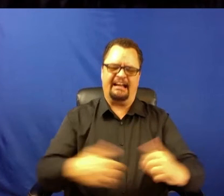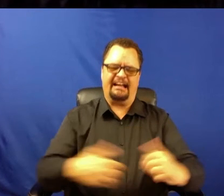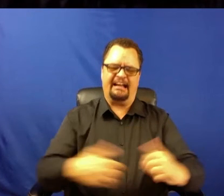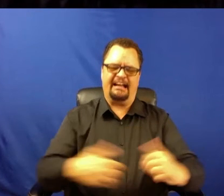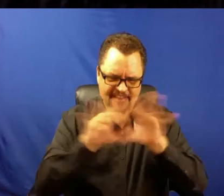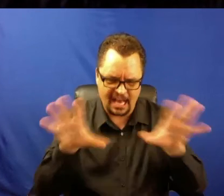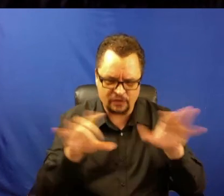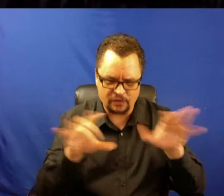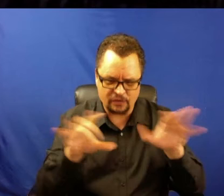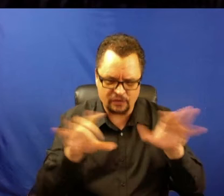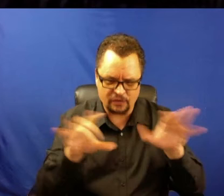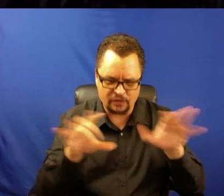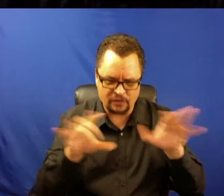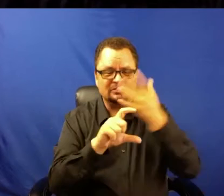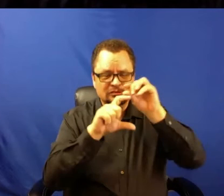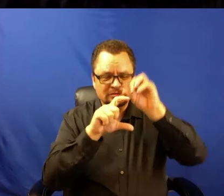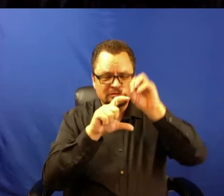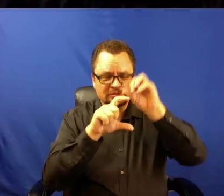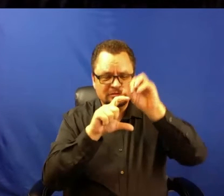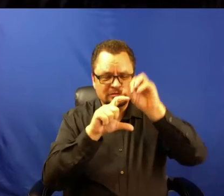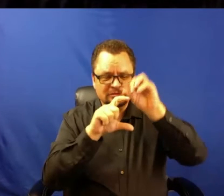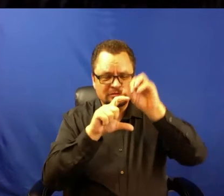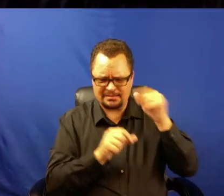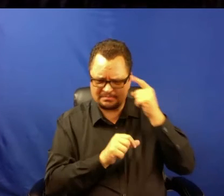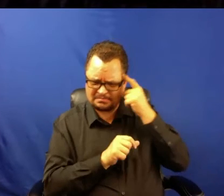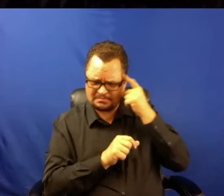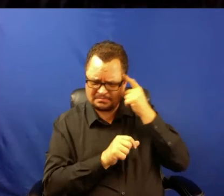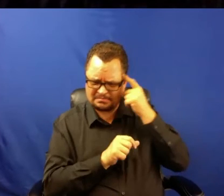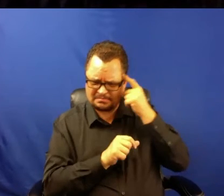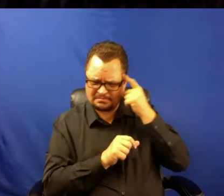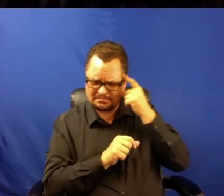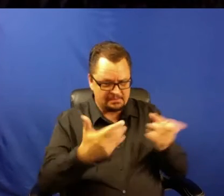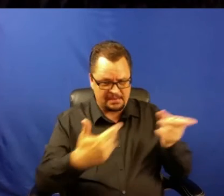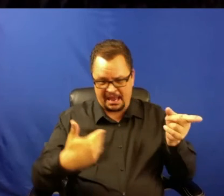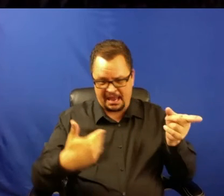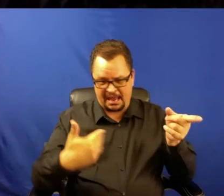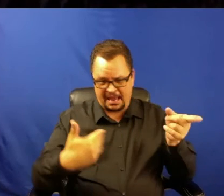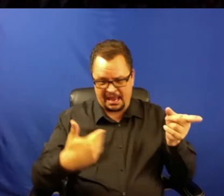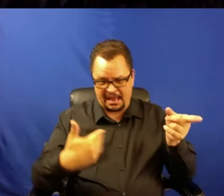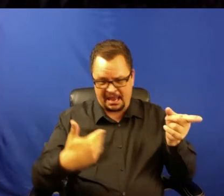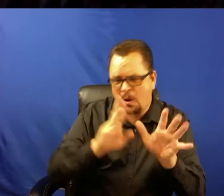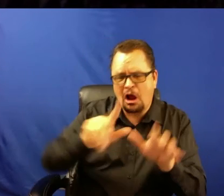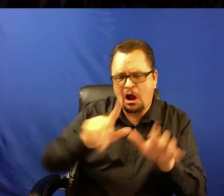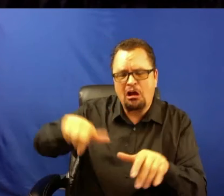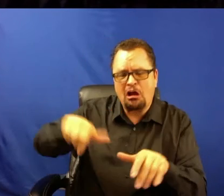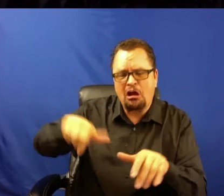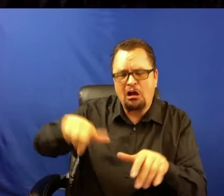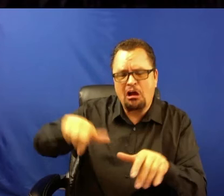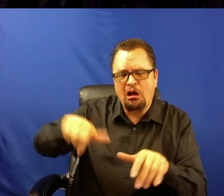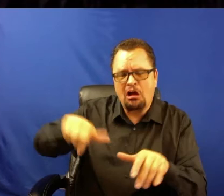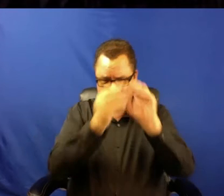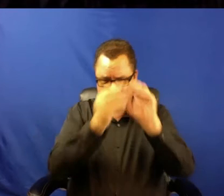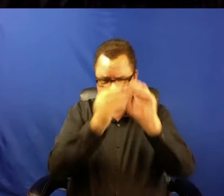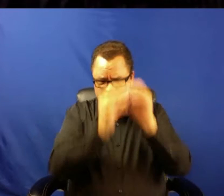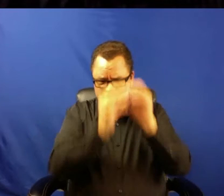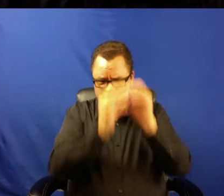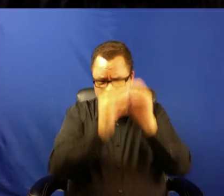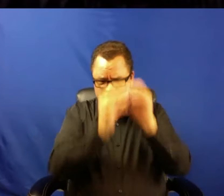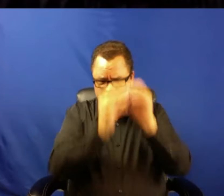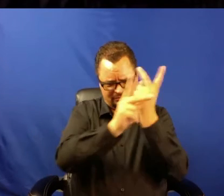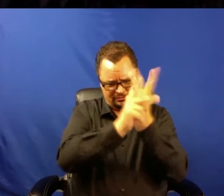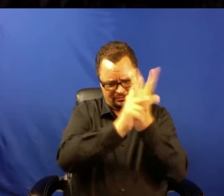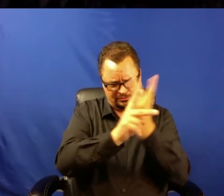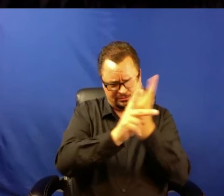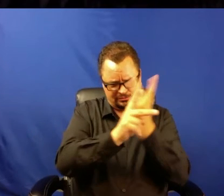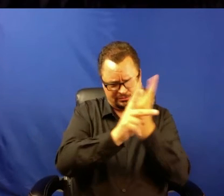and then that data will get cleaned up and included or not. This regional hospital,